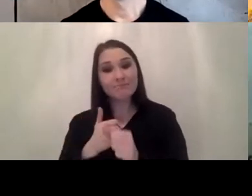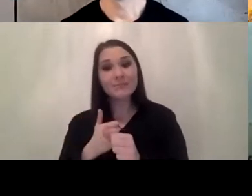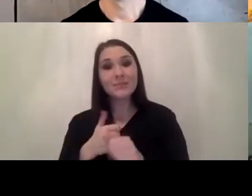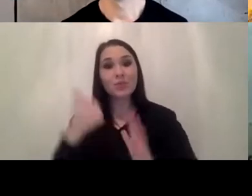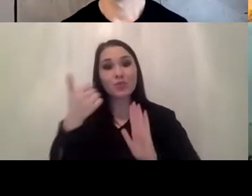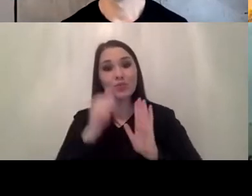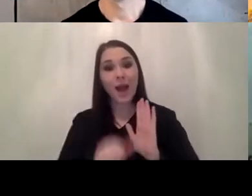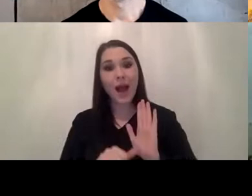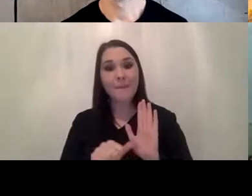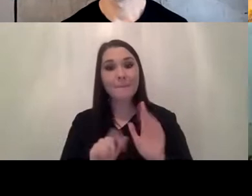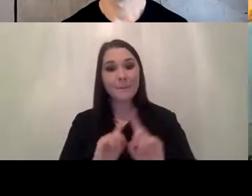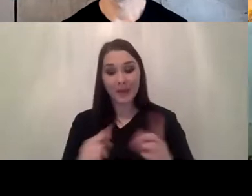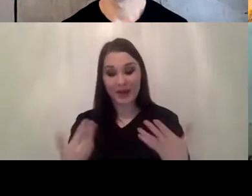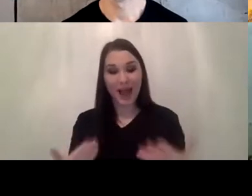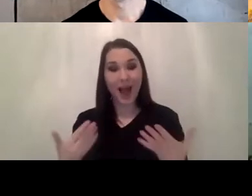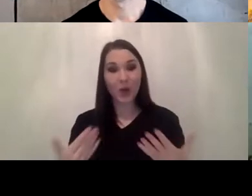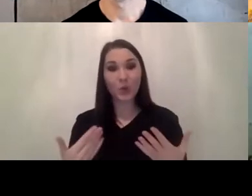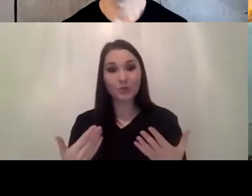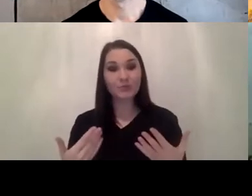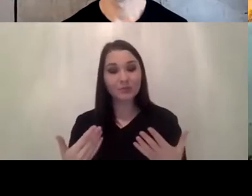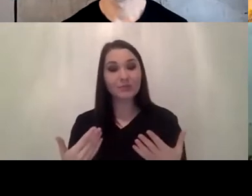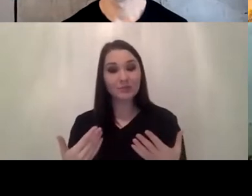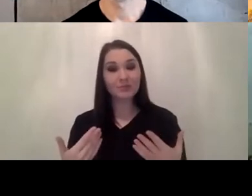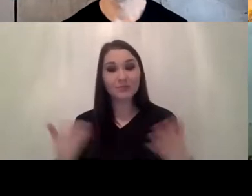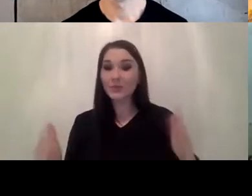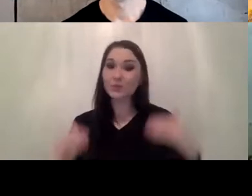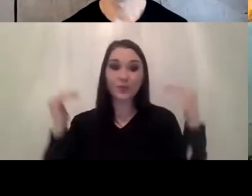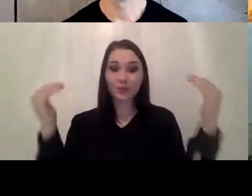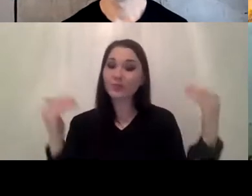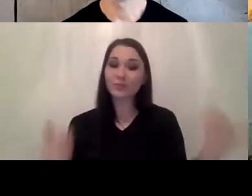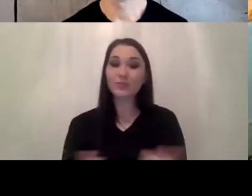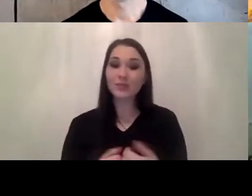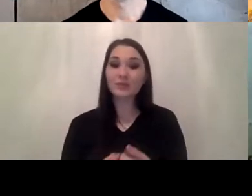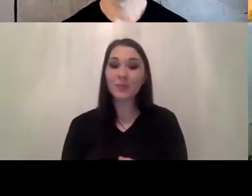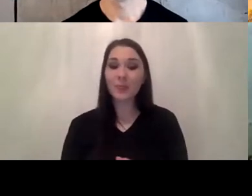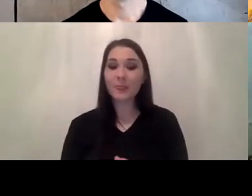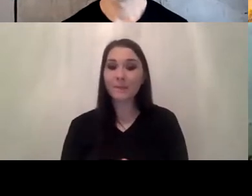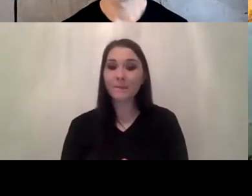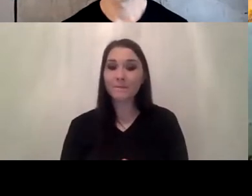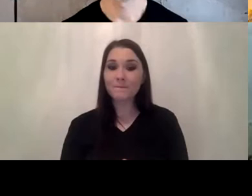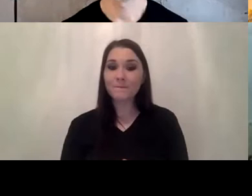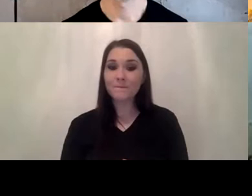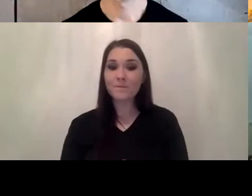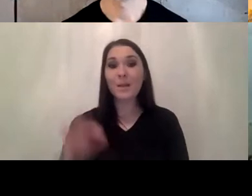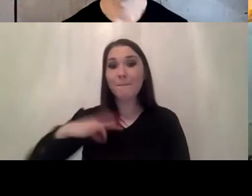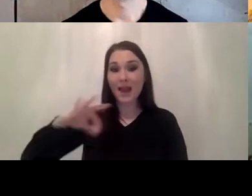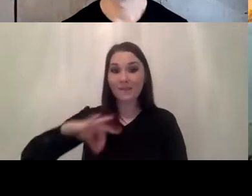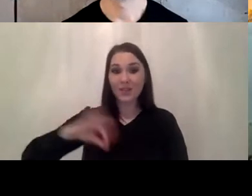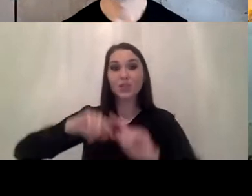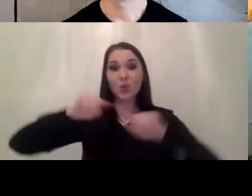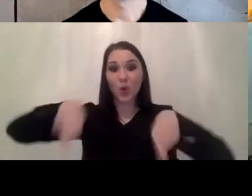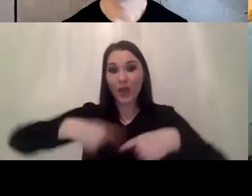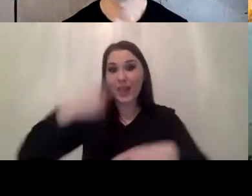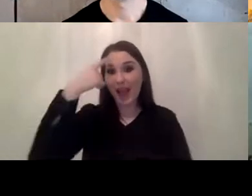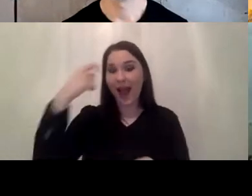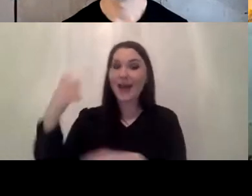own now, and this is something that is one of the benefits that we can take supporting